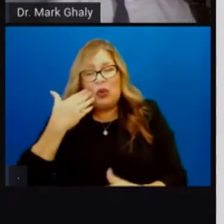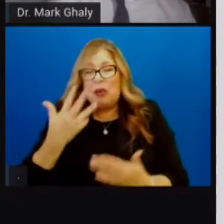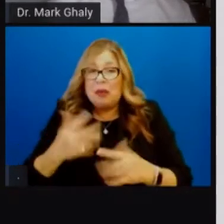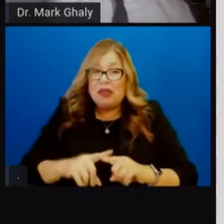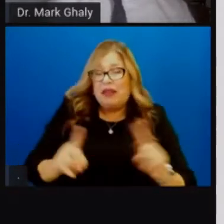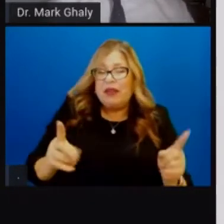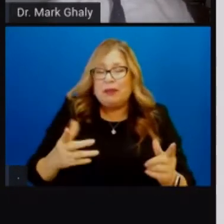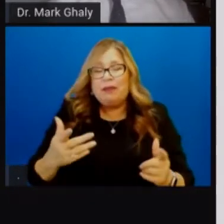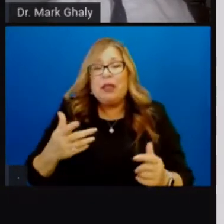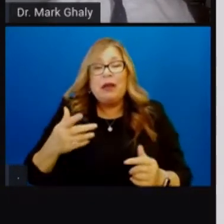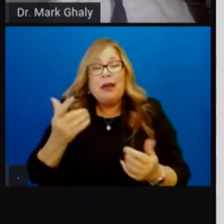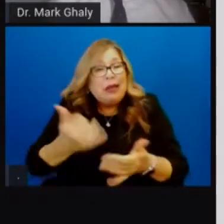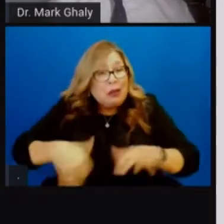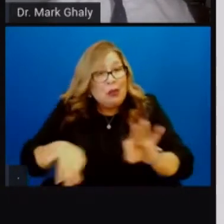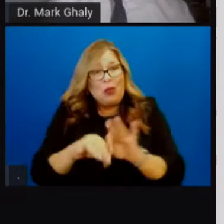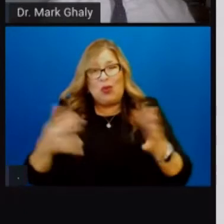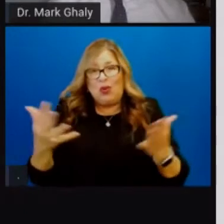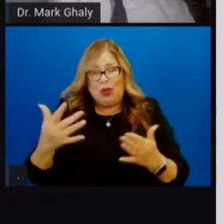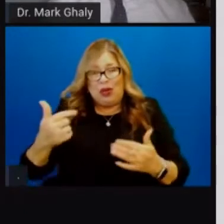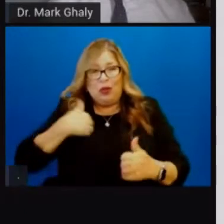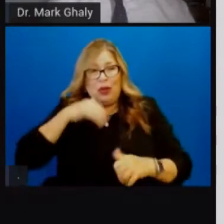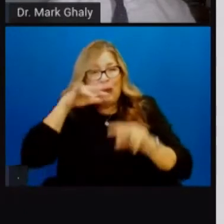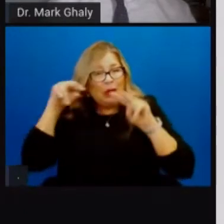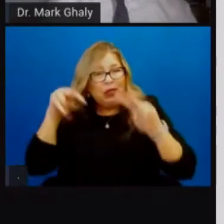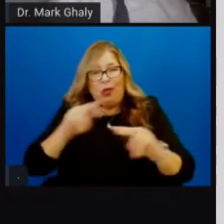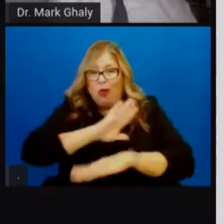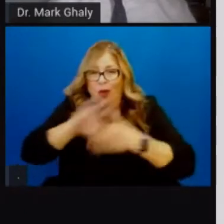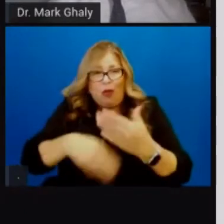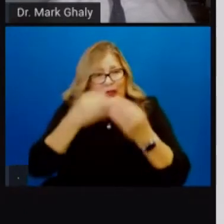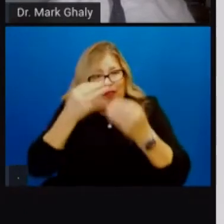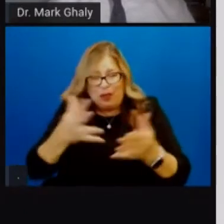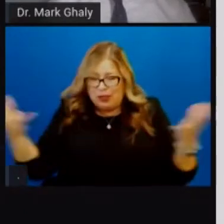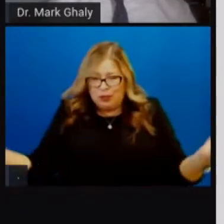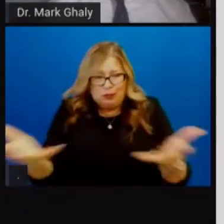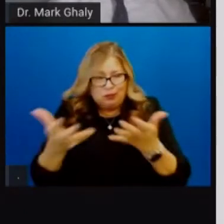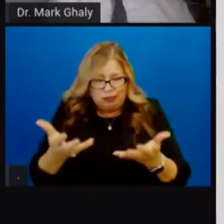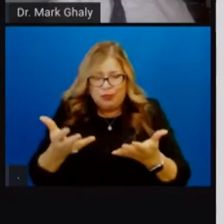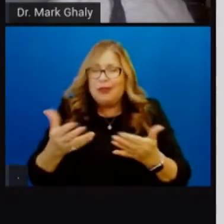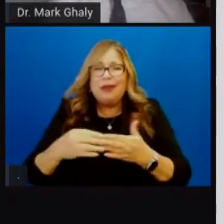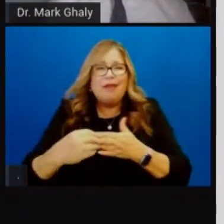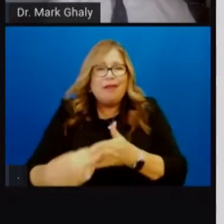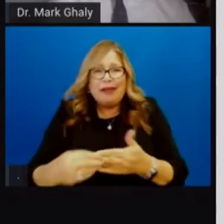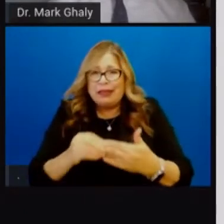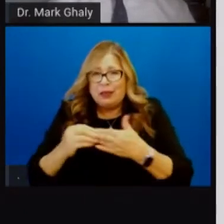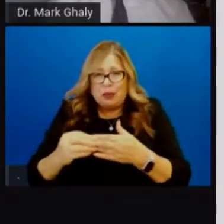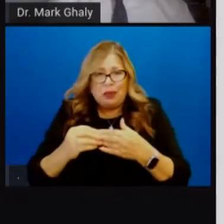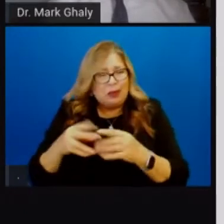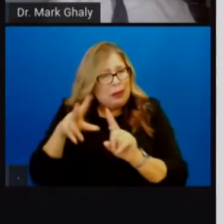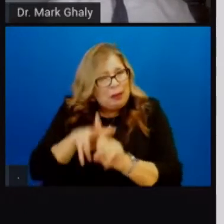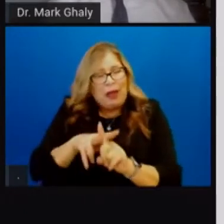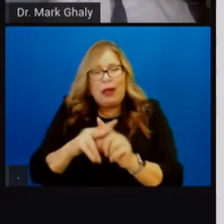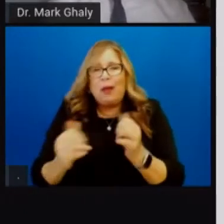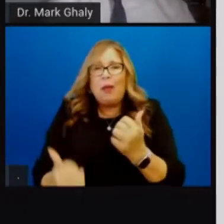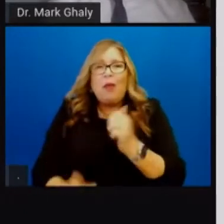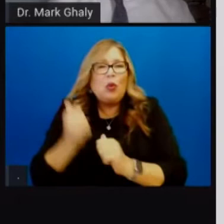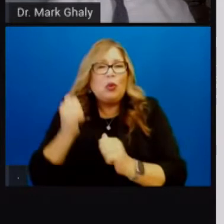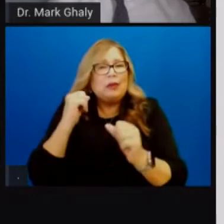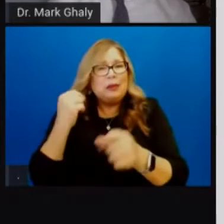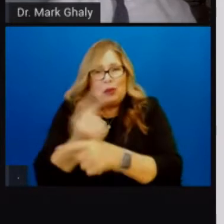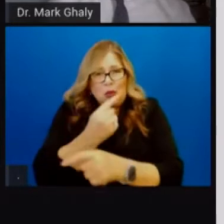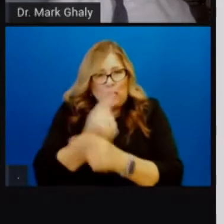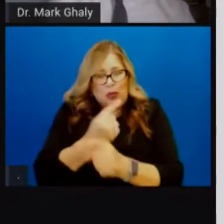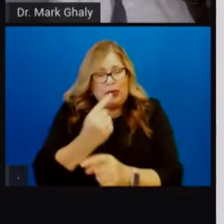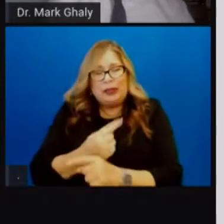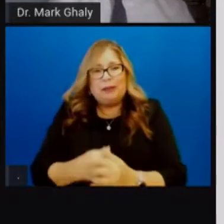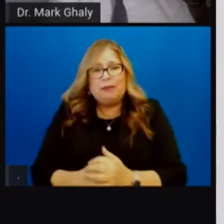a fluid, California-specific approach moving forward. The CDC and other partners are